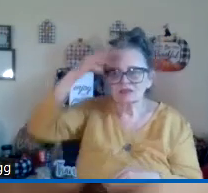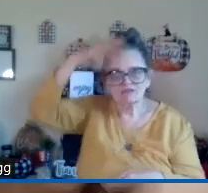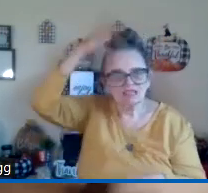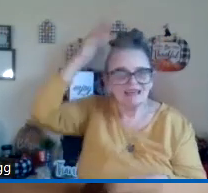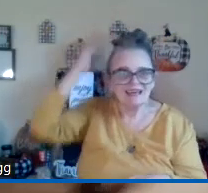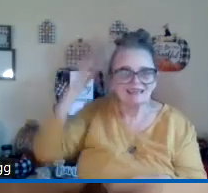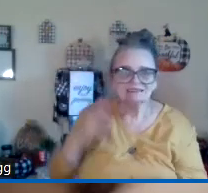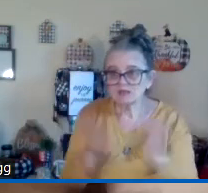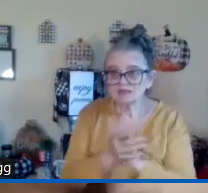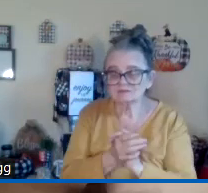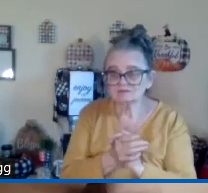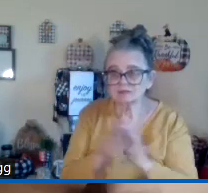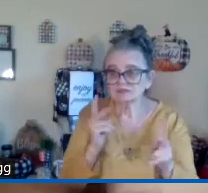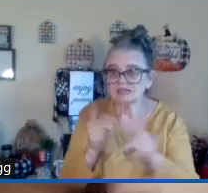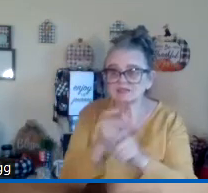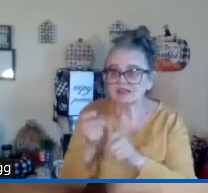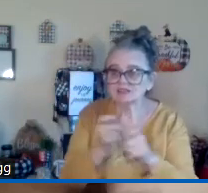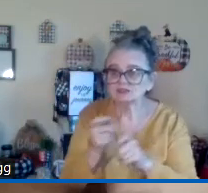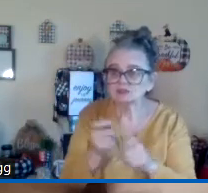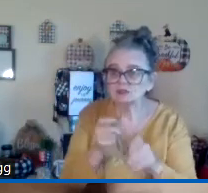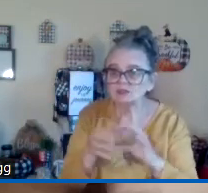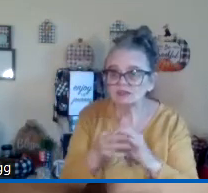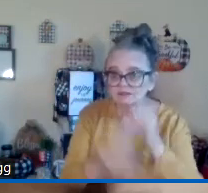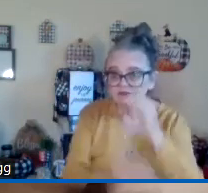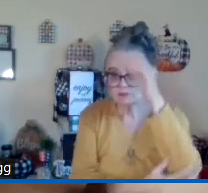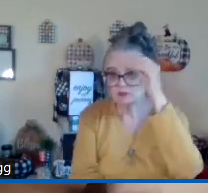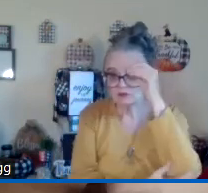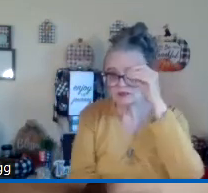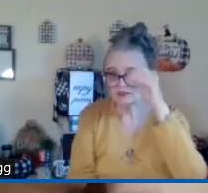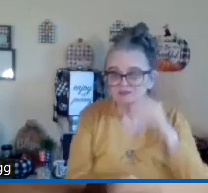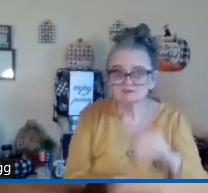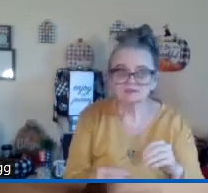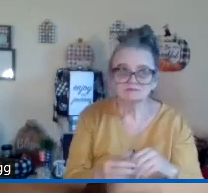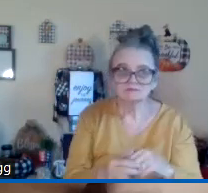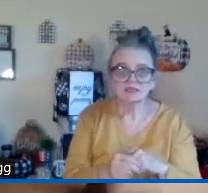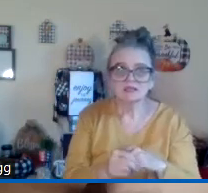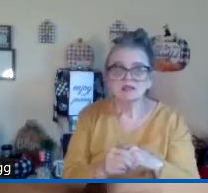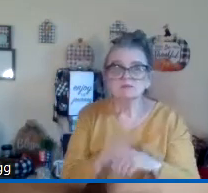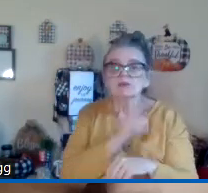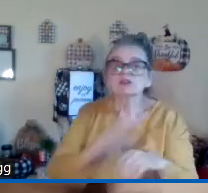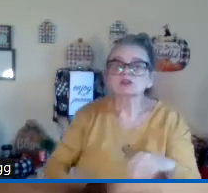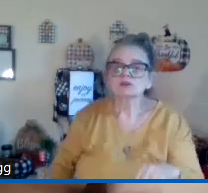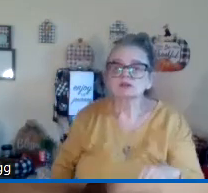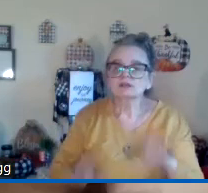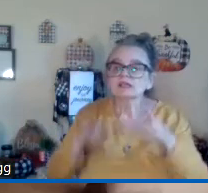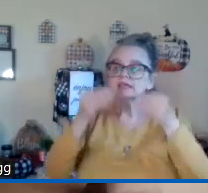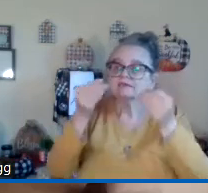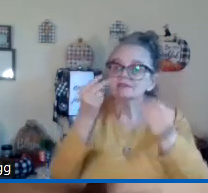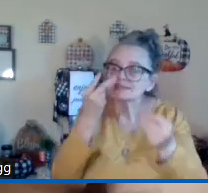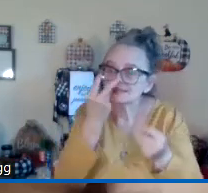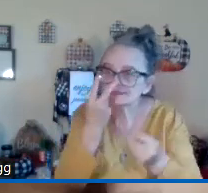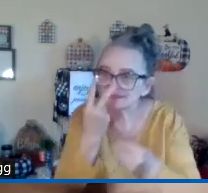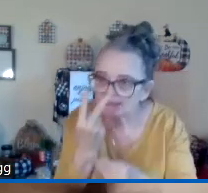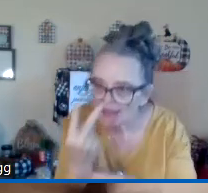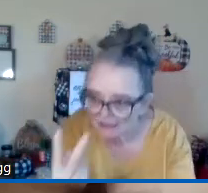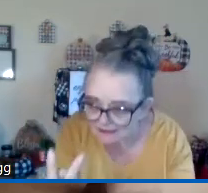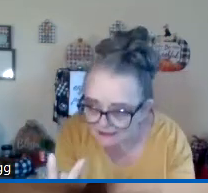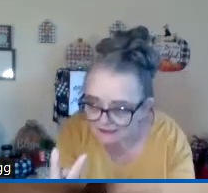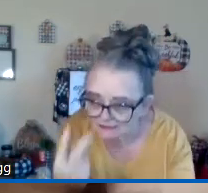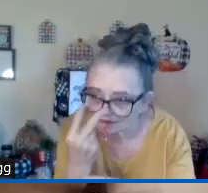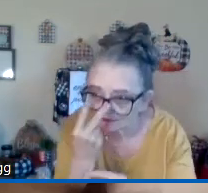be trouble. It'll be mischief. It'll be just bad things will happen to that person. So blessed is